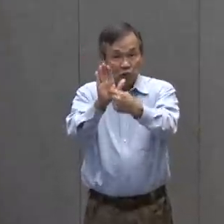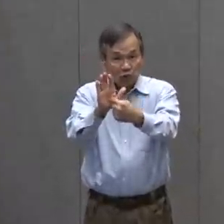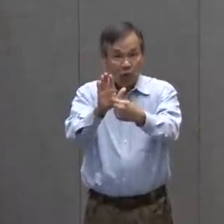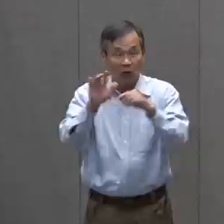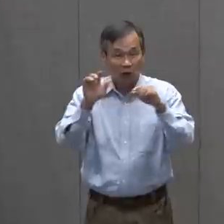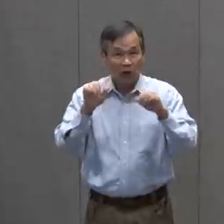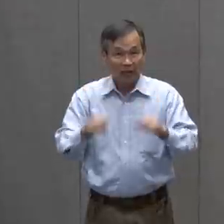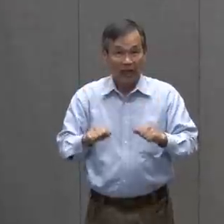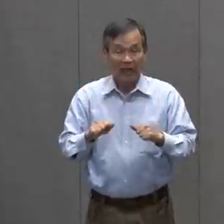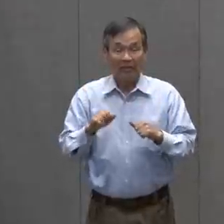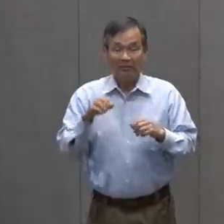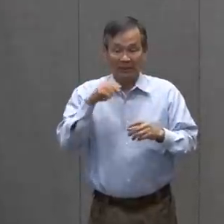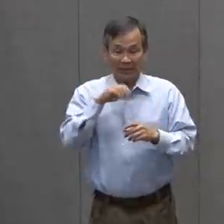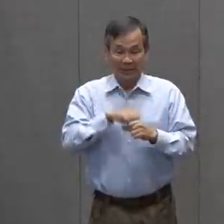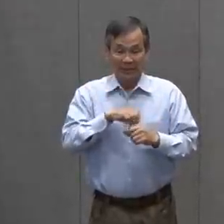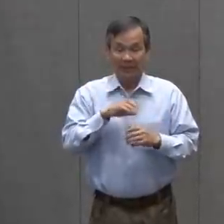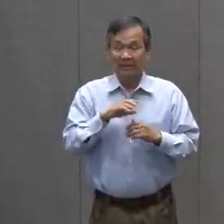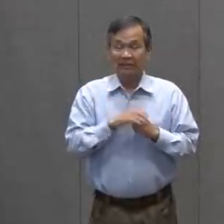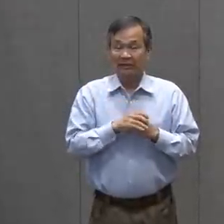be